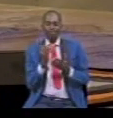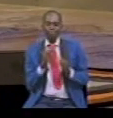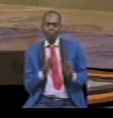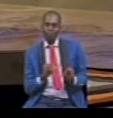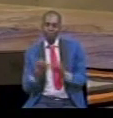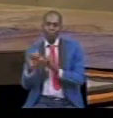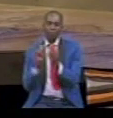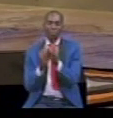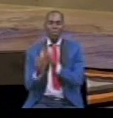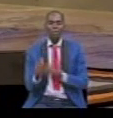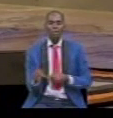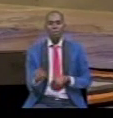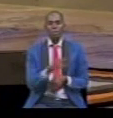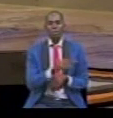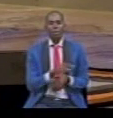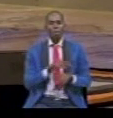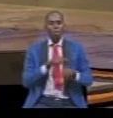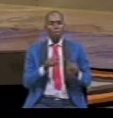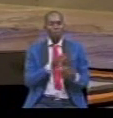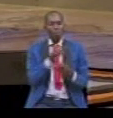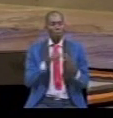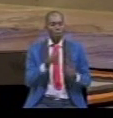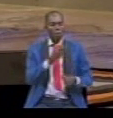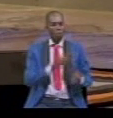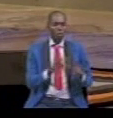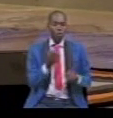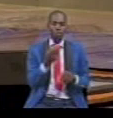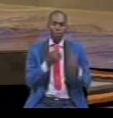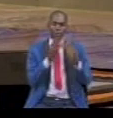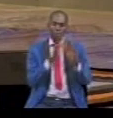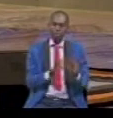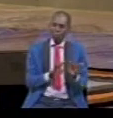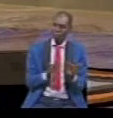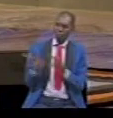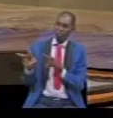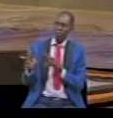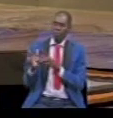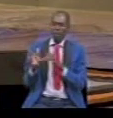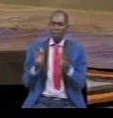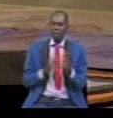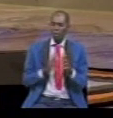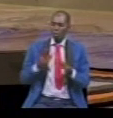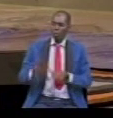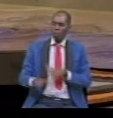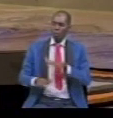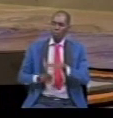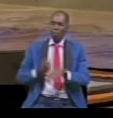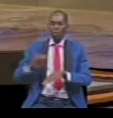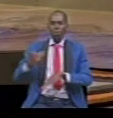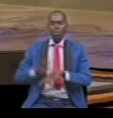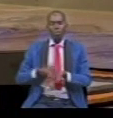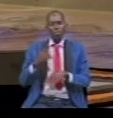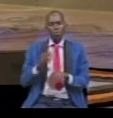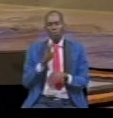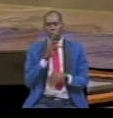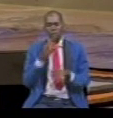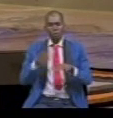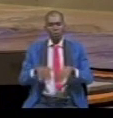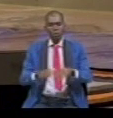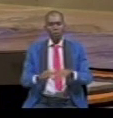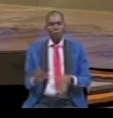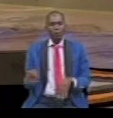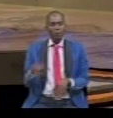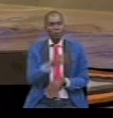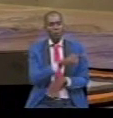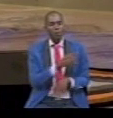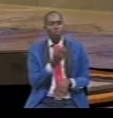they saw him, it says, walking upon the sea, they supposed it had